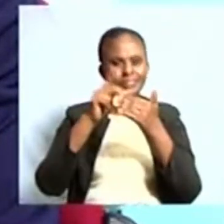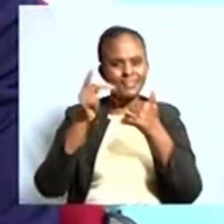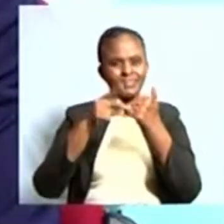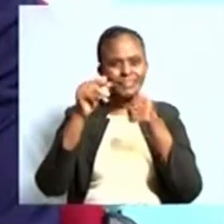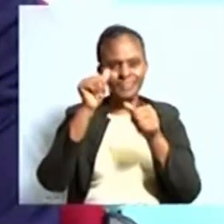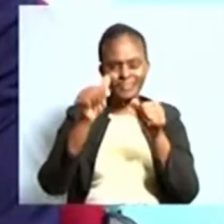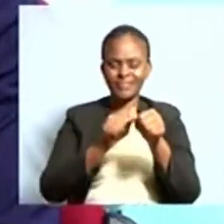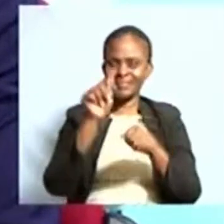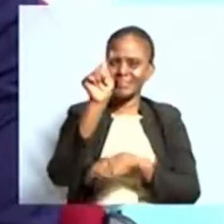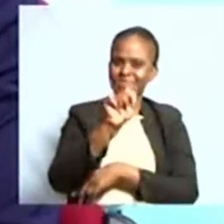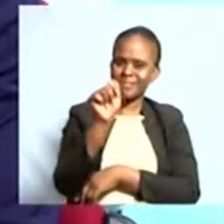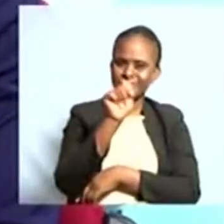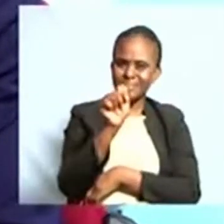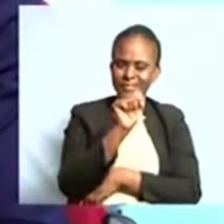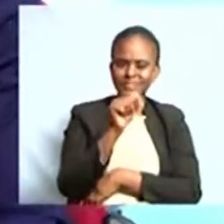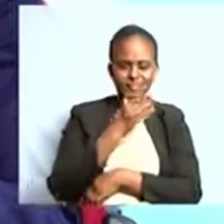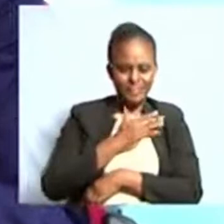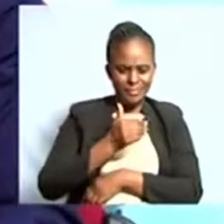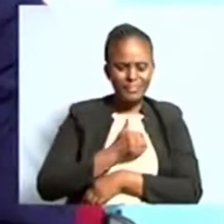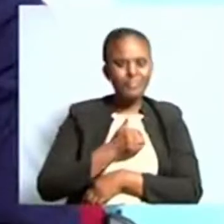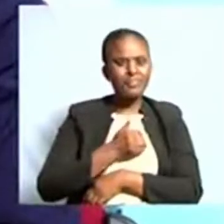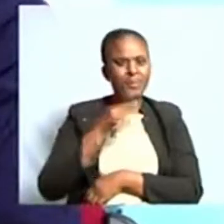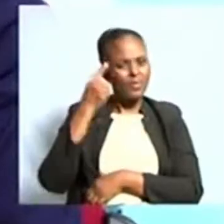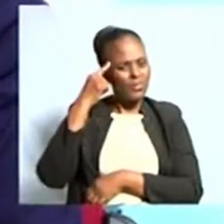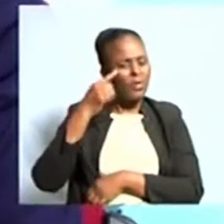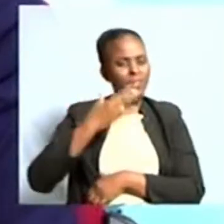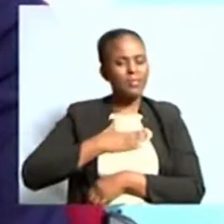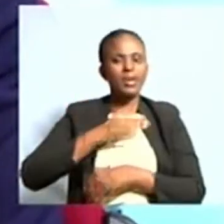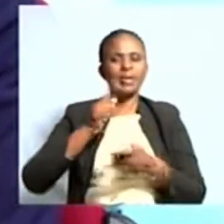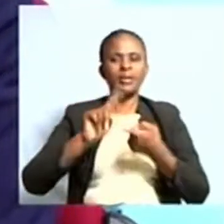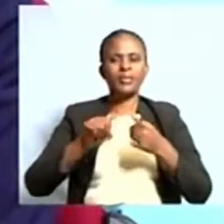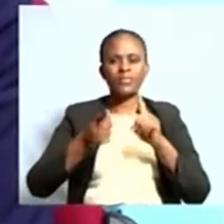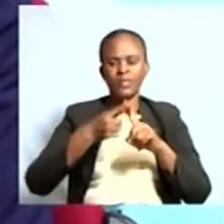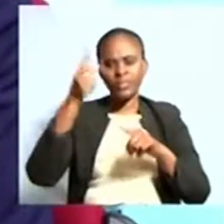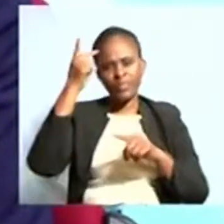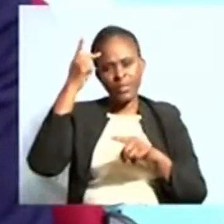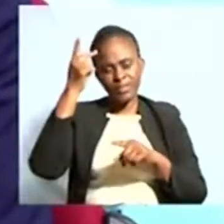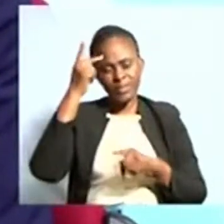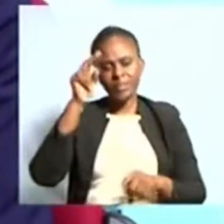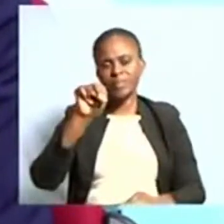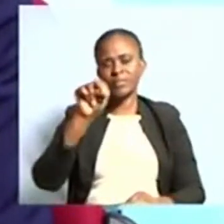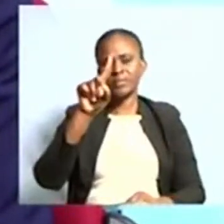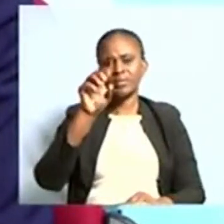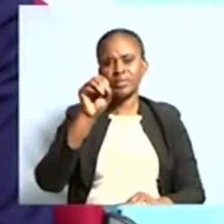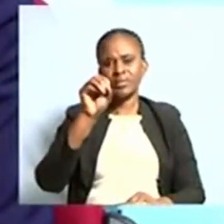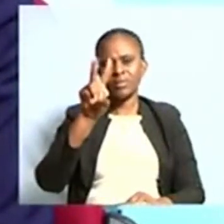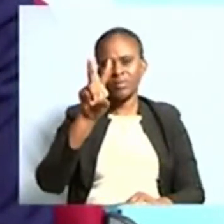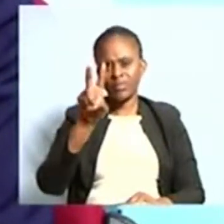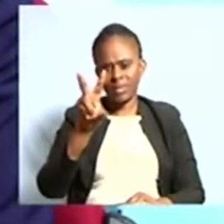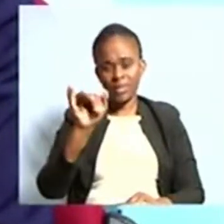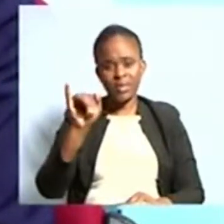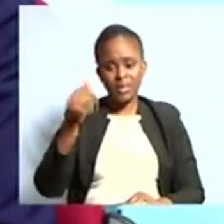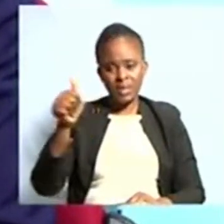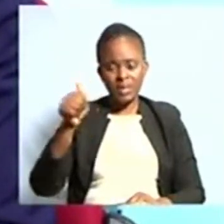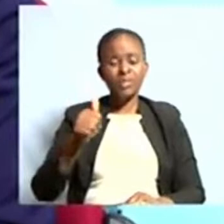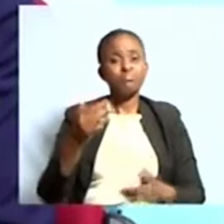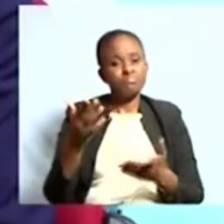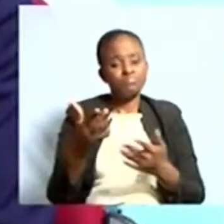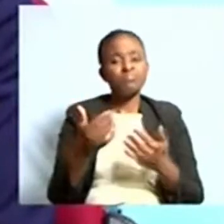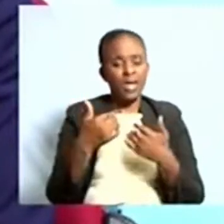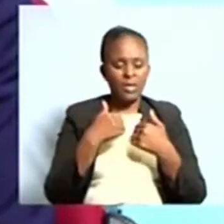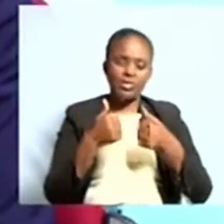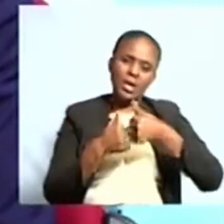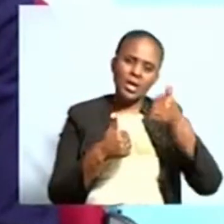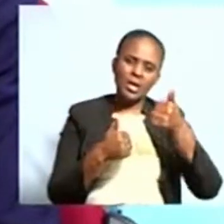every Tuesday, and I'm sitting in, like I earlier said, for my colleague Posen Tindovi, who's the anchor of this program, who's engaged in